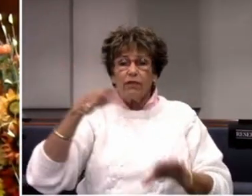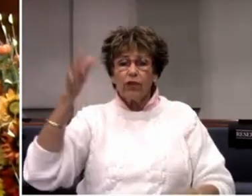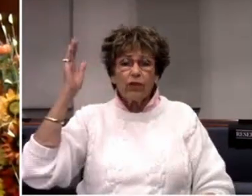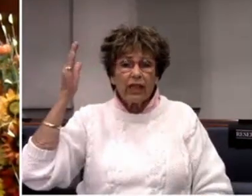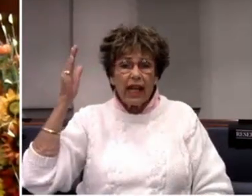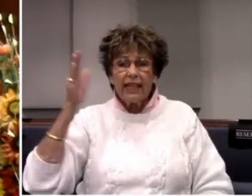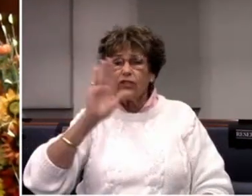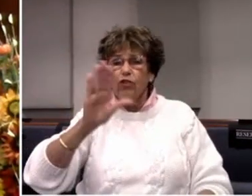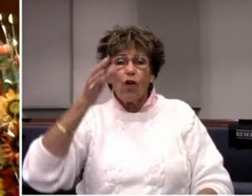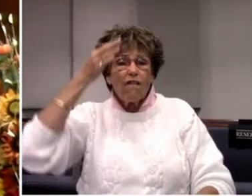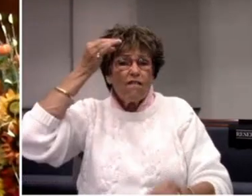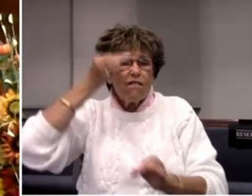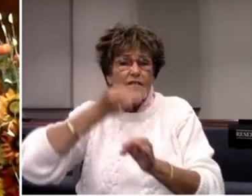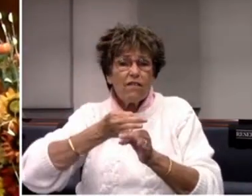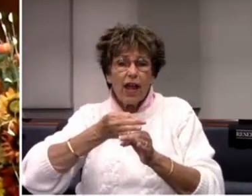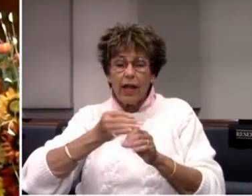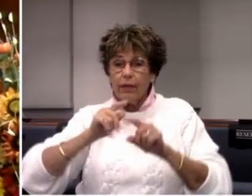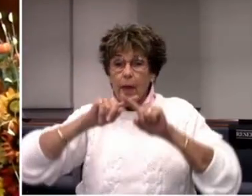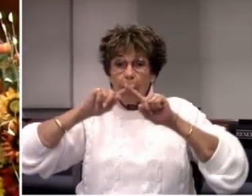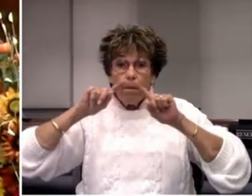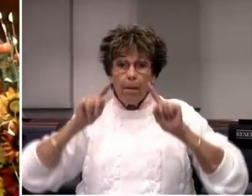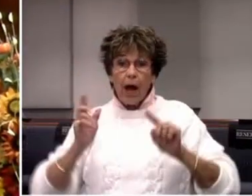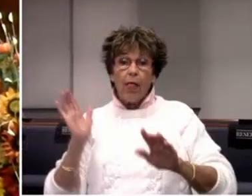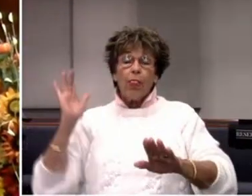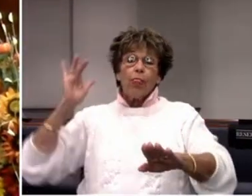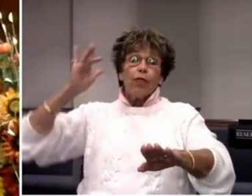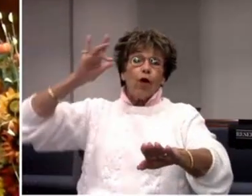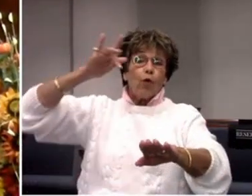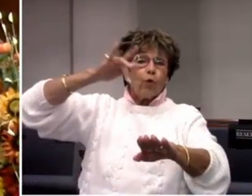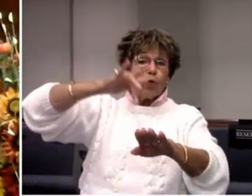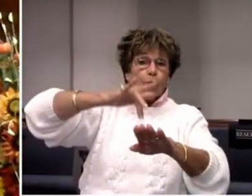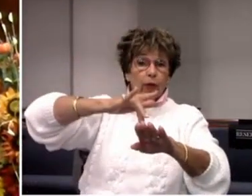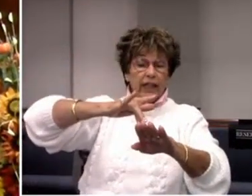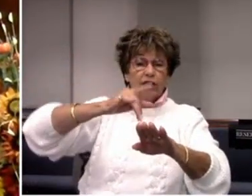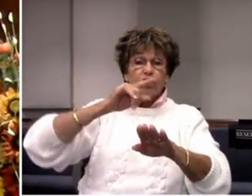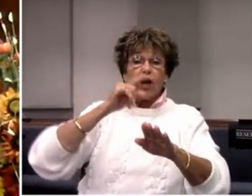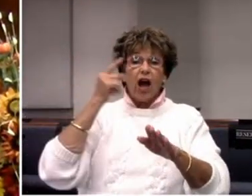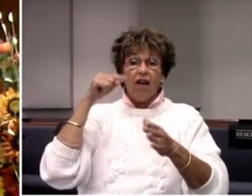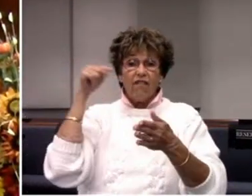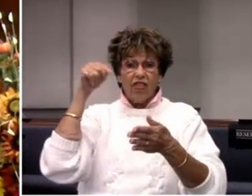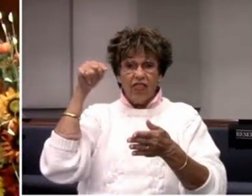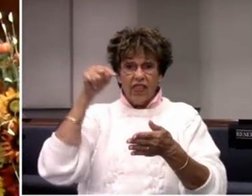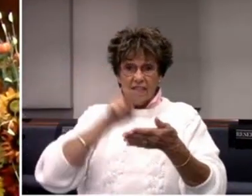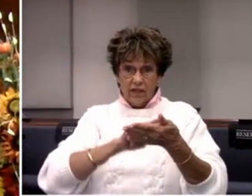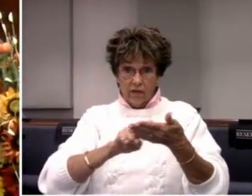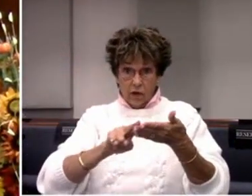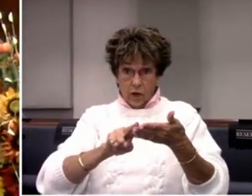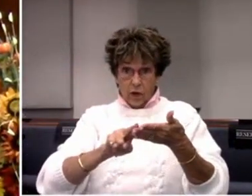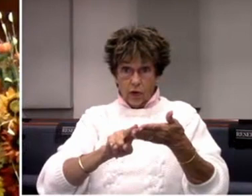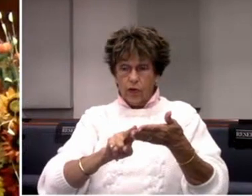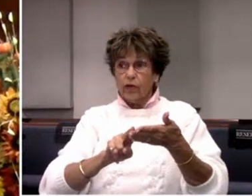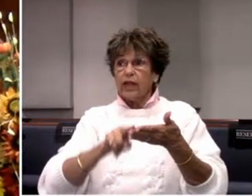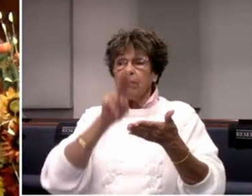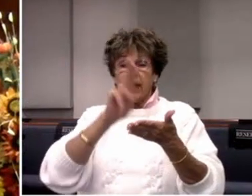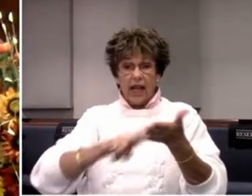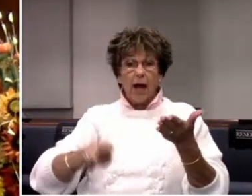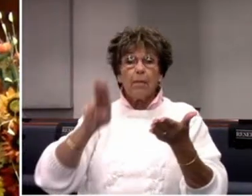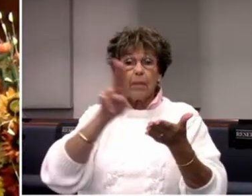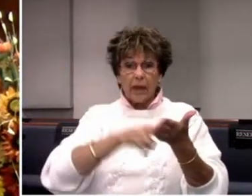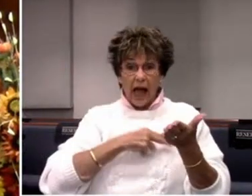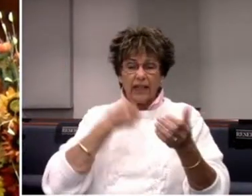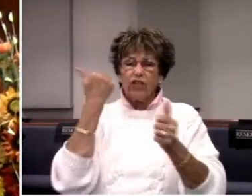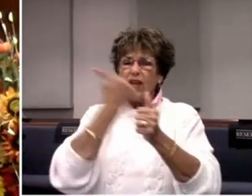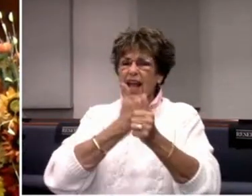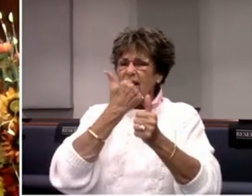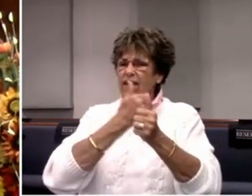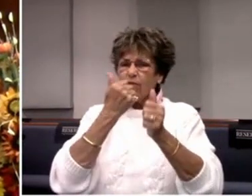faith. However, the reach of this context goes into every applicable area of